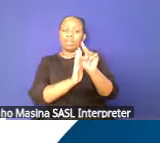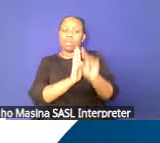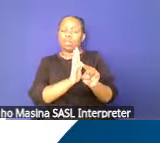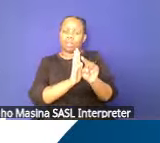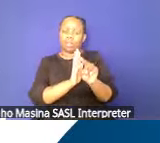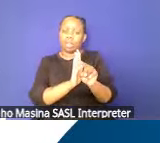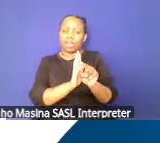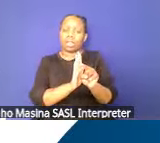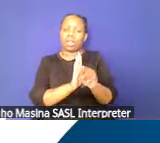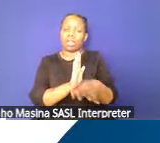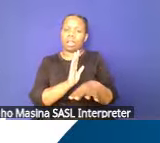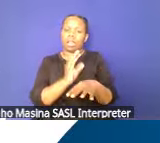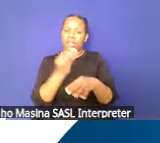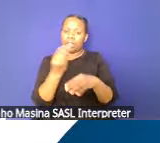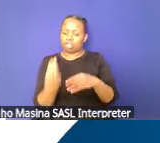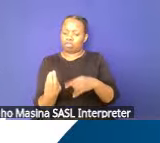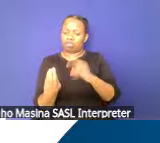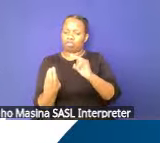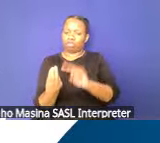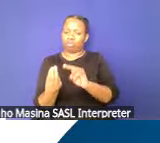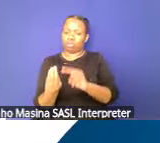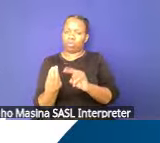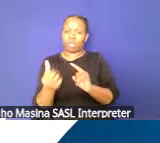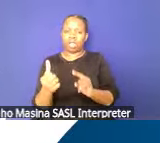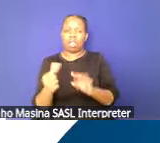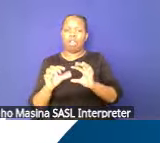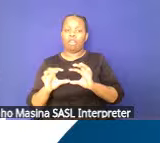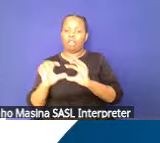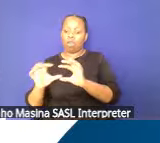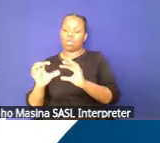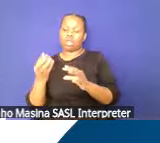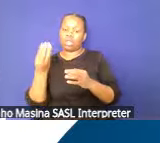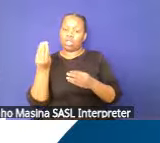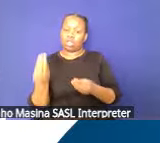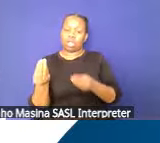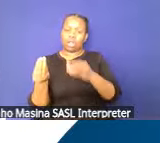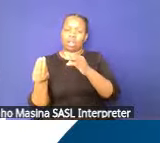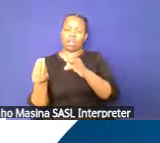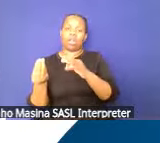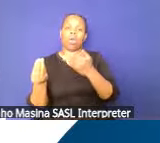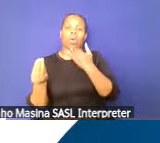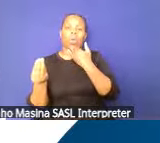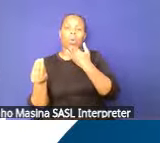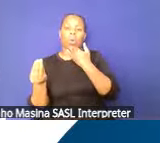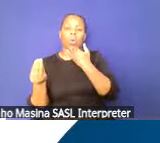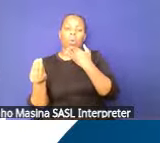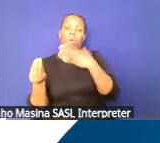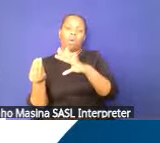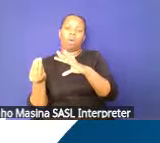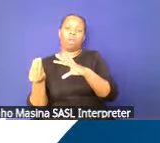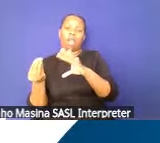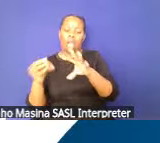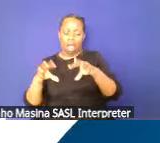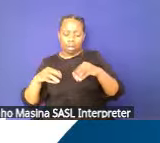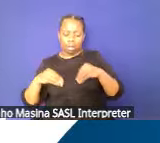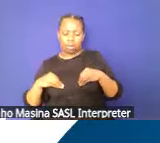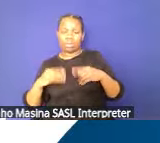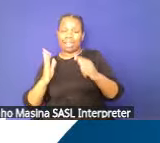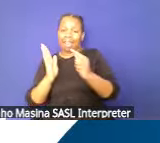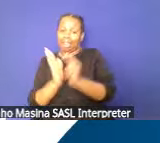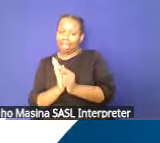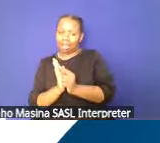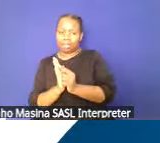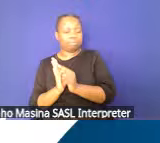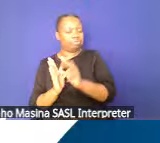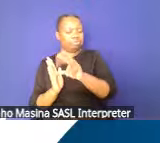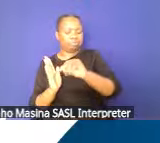a child? A foster child, a child who is not legally adopted, and a child that